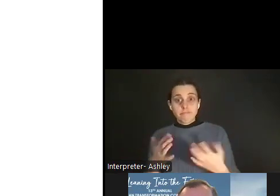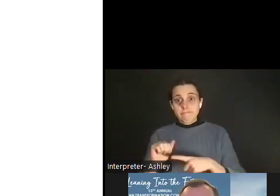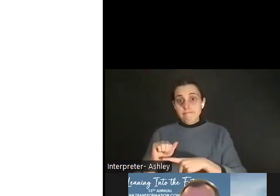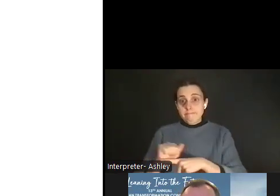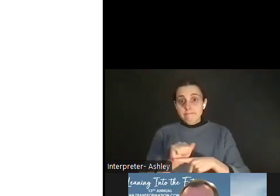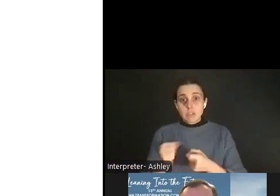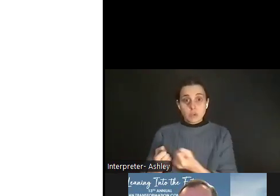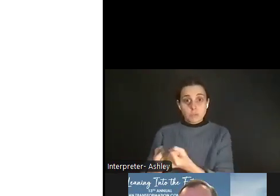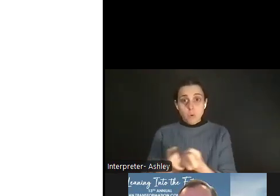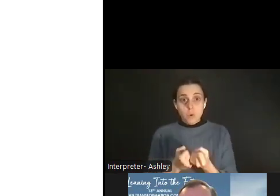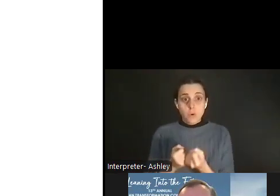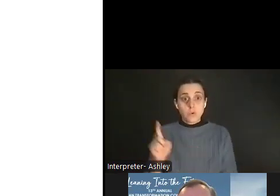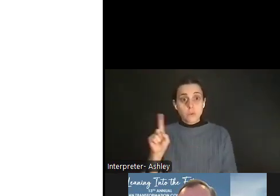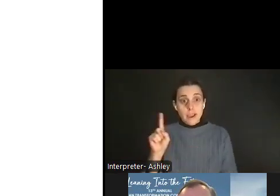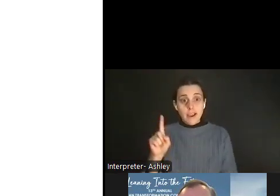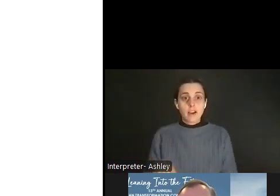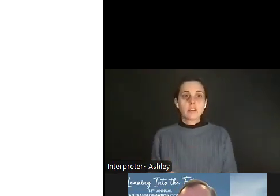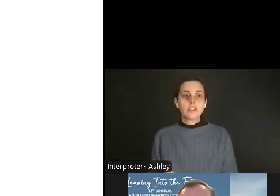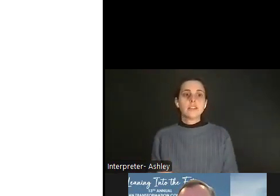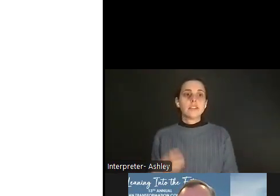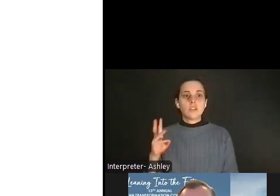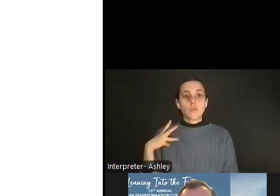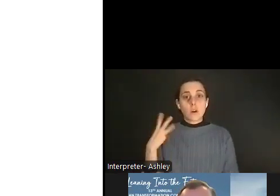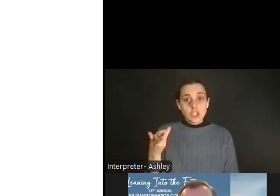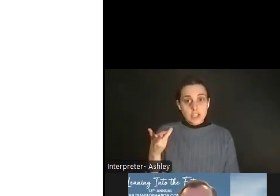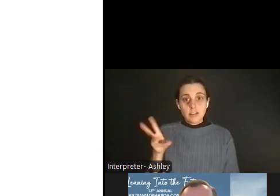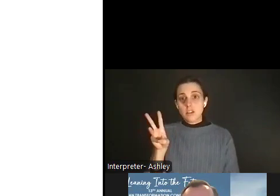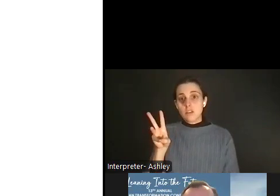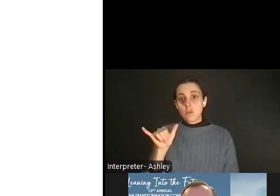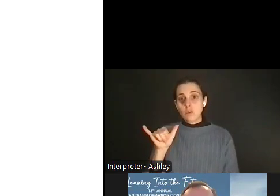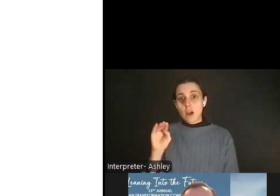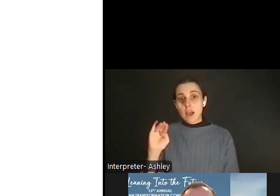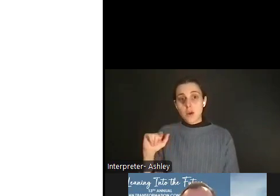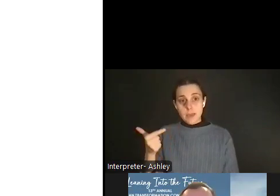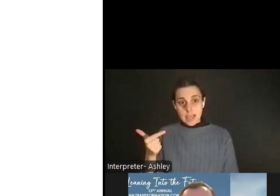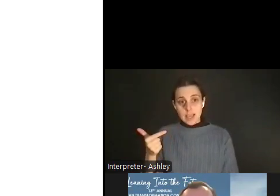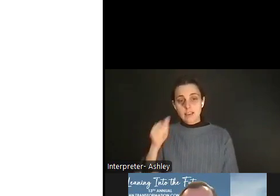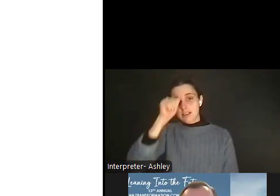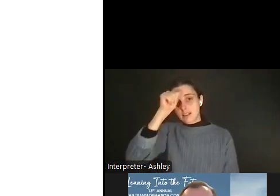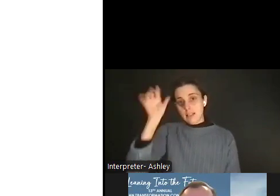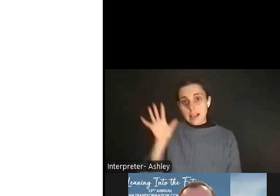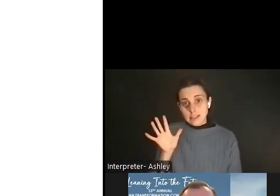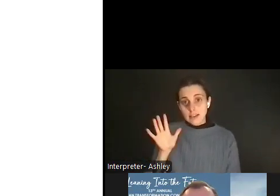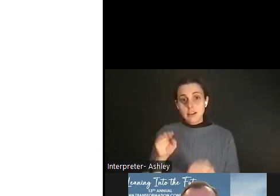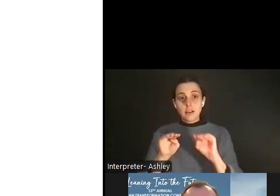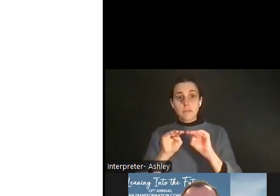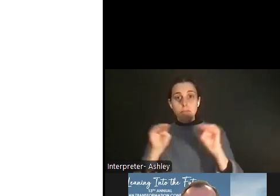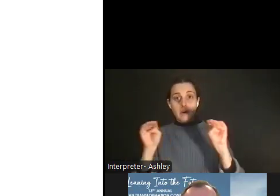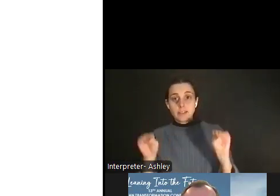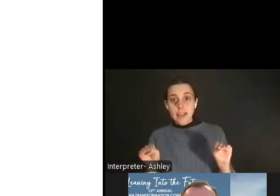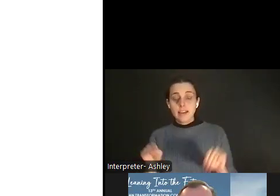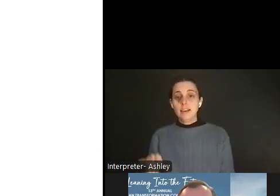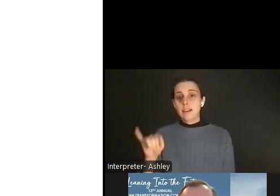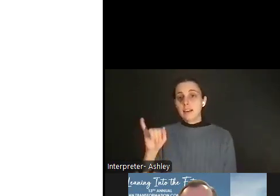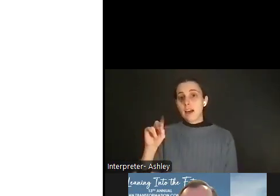Washington, Wyoming, Alaska, Montana, and Idaho. And again, we provide services and we support those